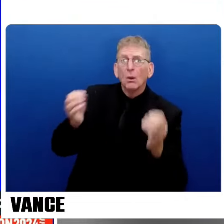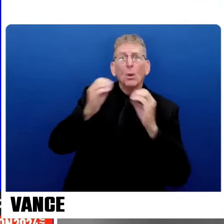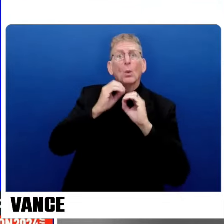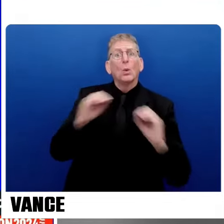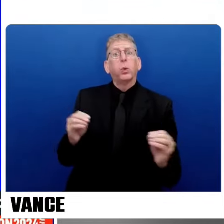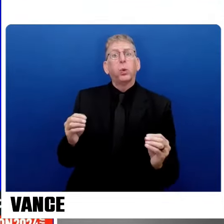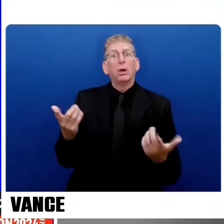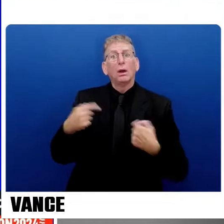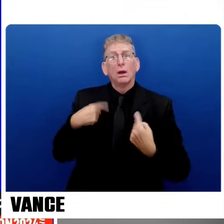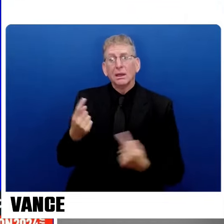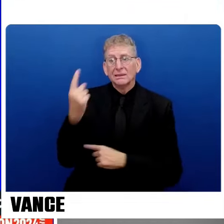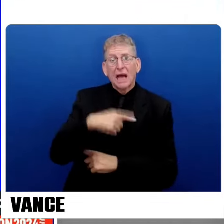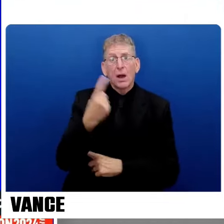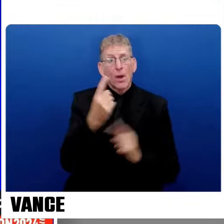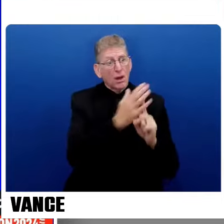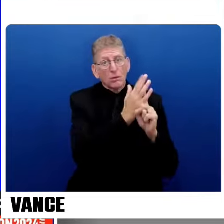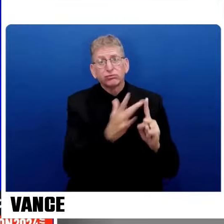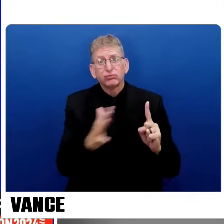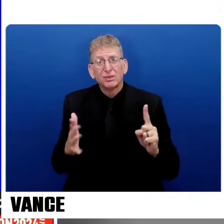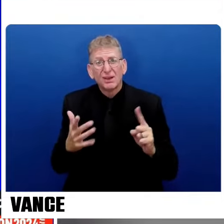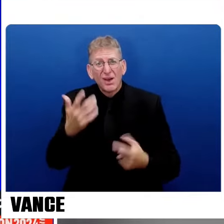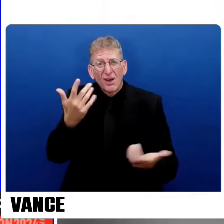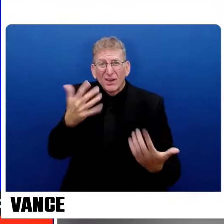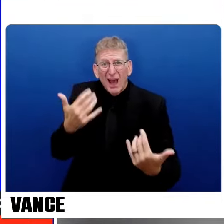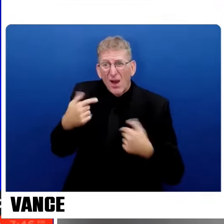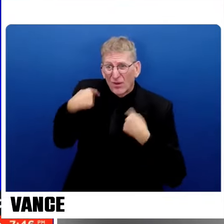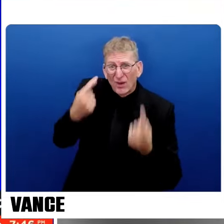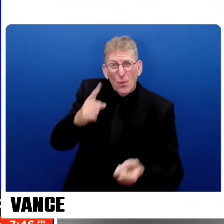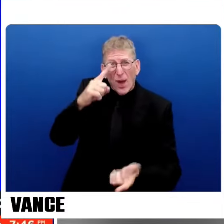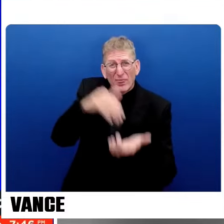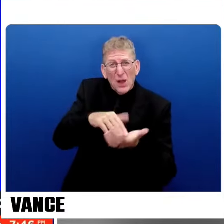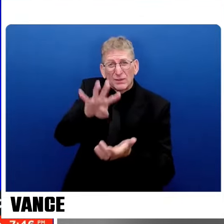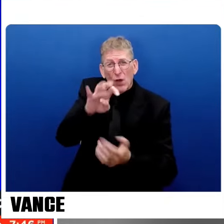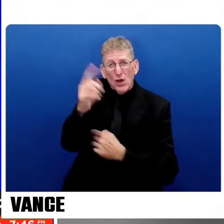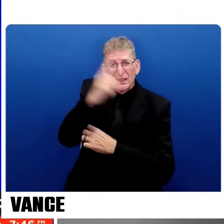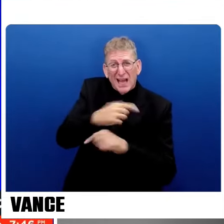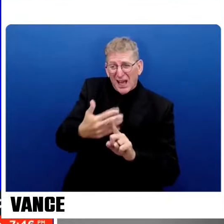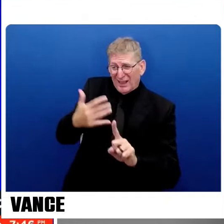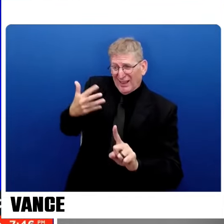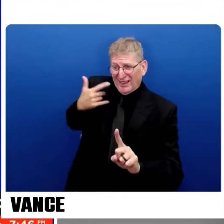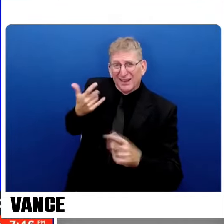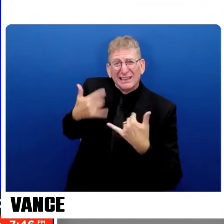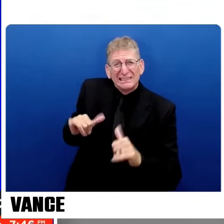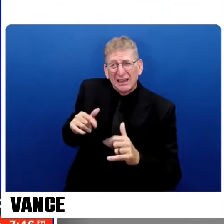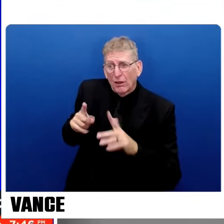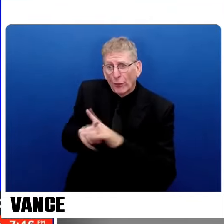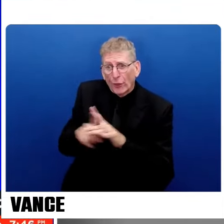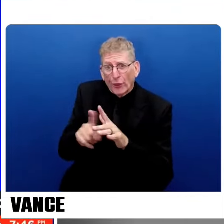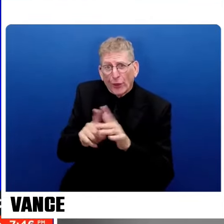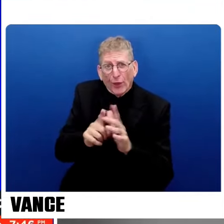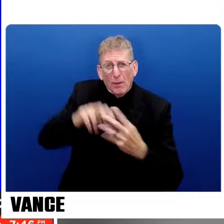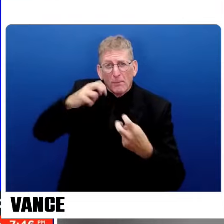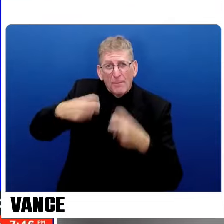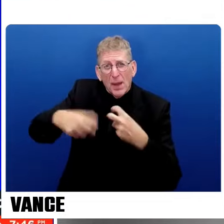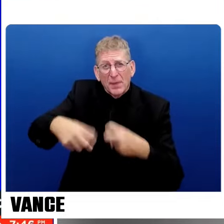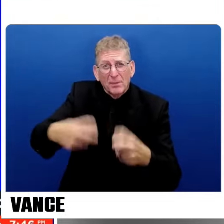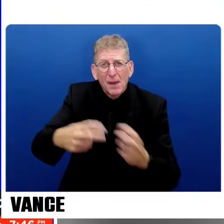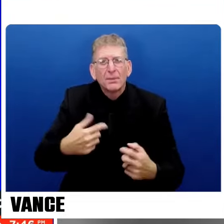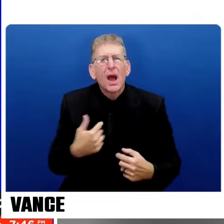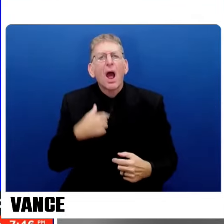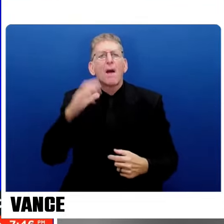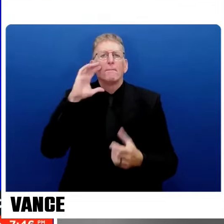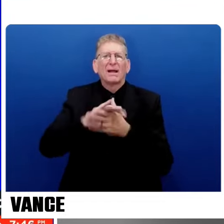her policies have made these problems worse. Now, I believe that we have the most beautiful country in the world. I meet people on the campaign